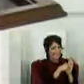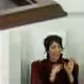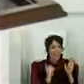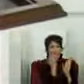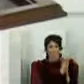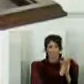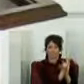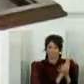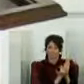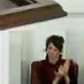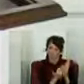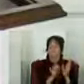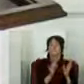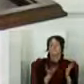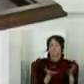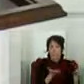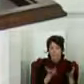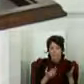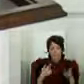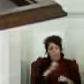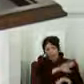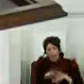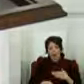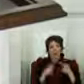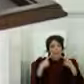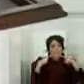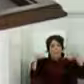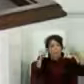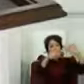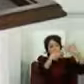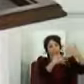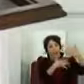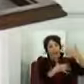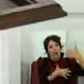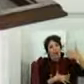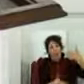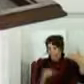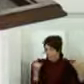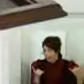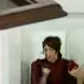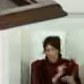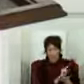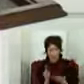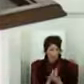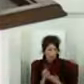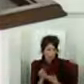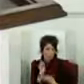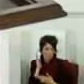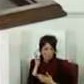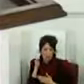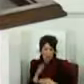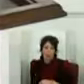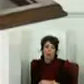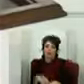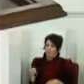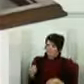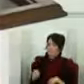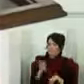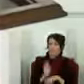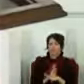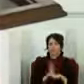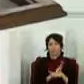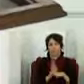service, and you'll also see all of the announcements for today and for the upcoming weeks. We are a busy congregation, and so we invite you to take